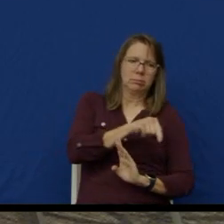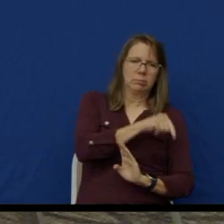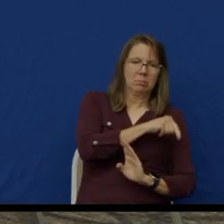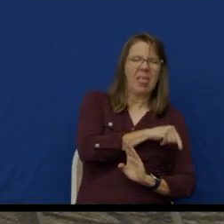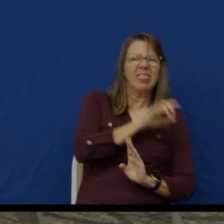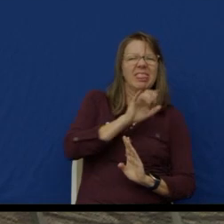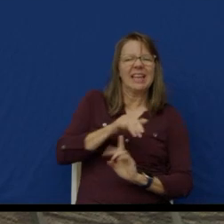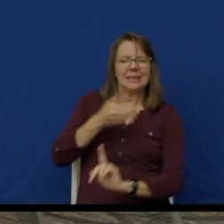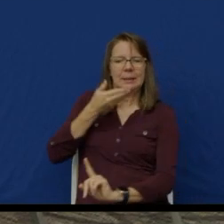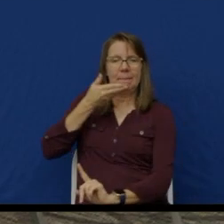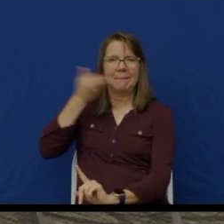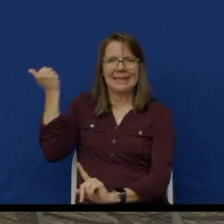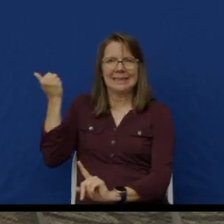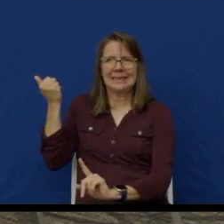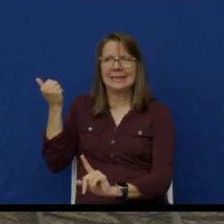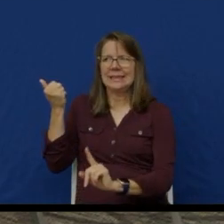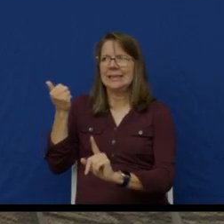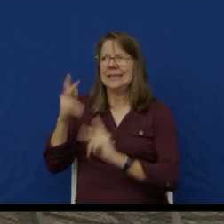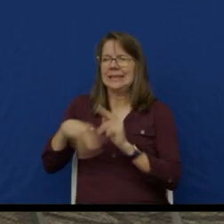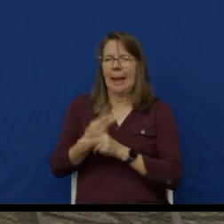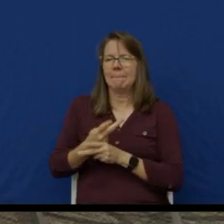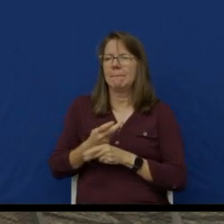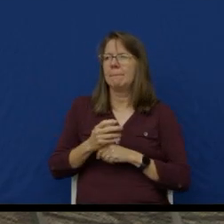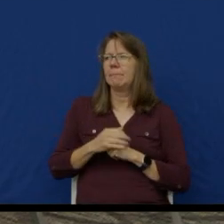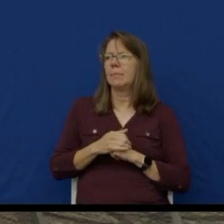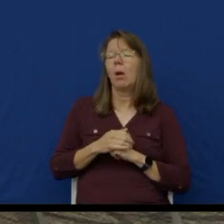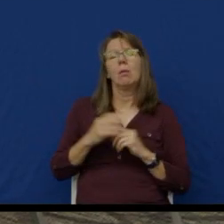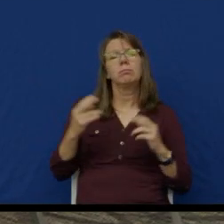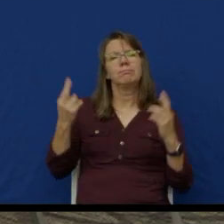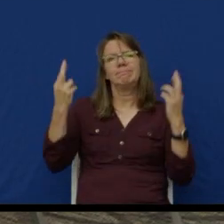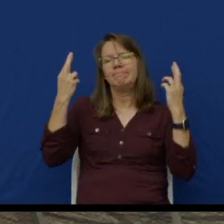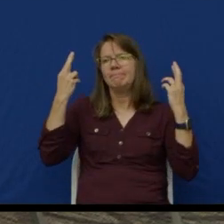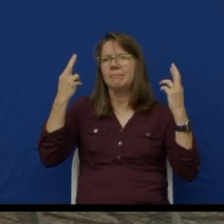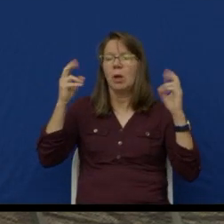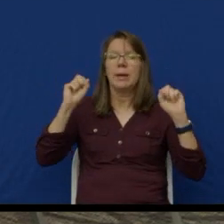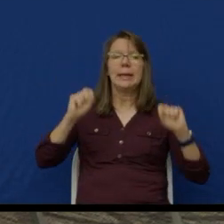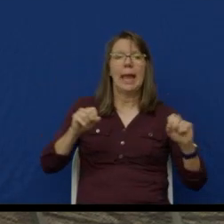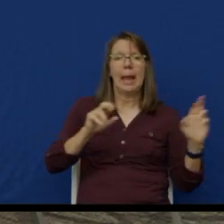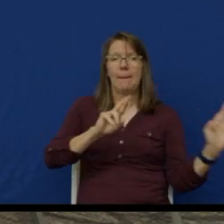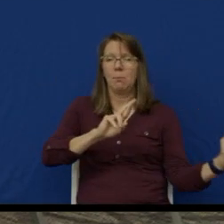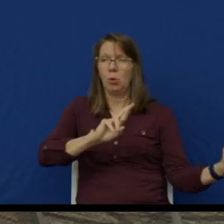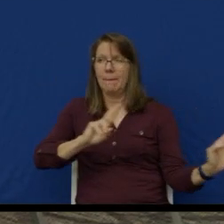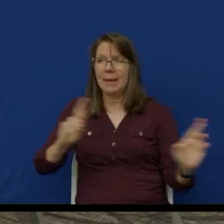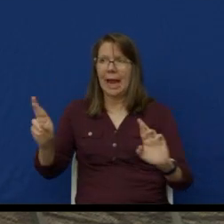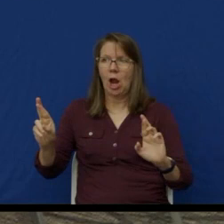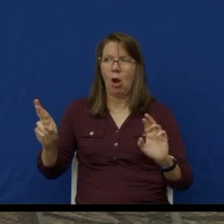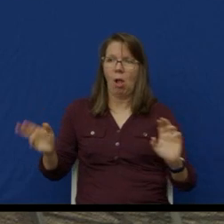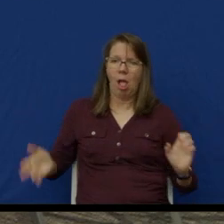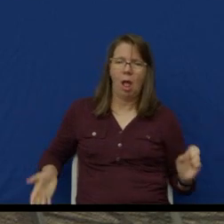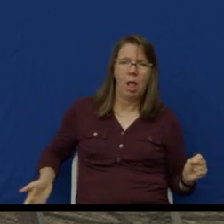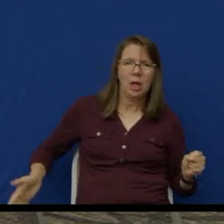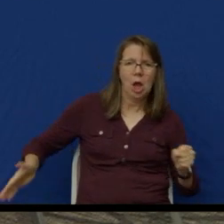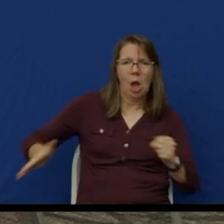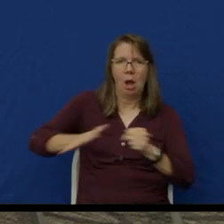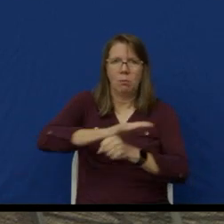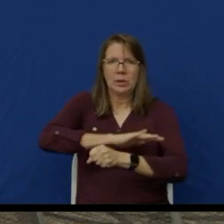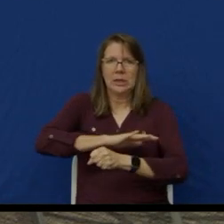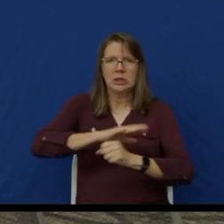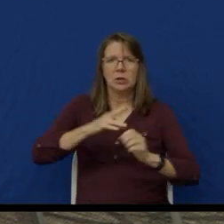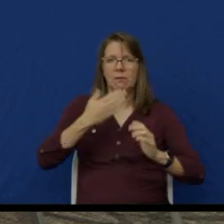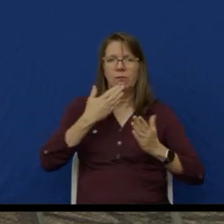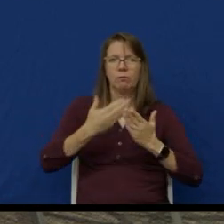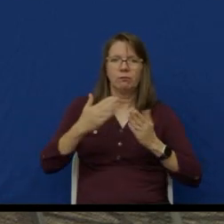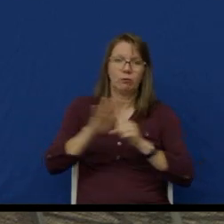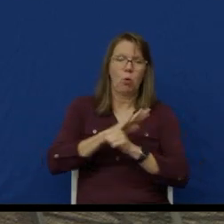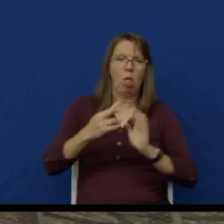kind, but hopefully we can prepare a comprehensive representation